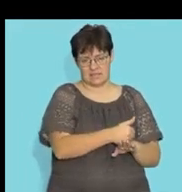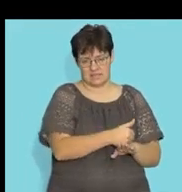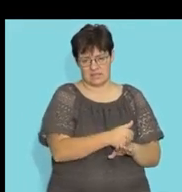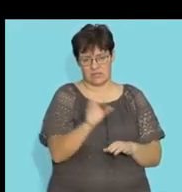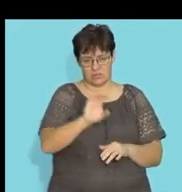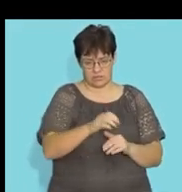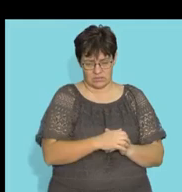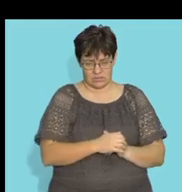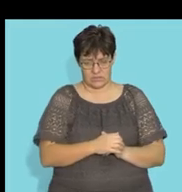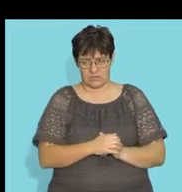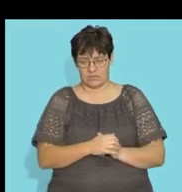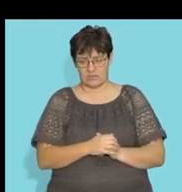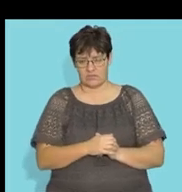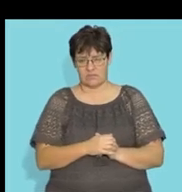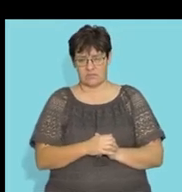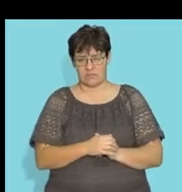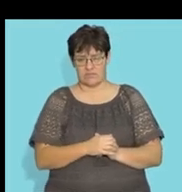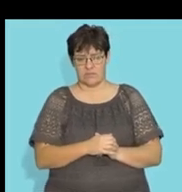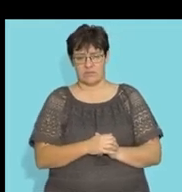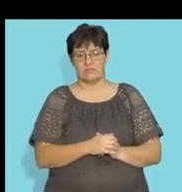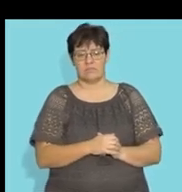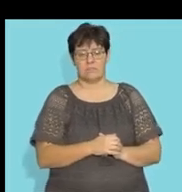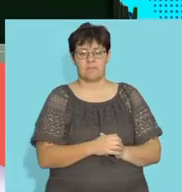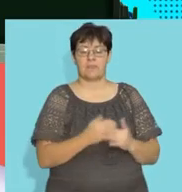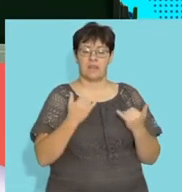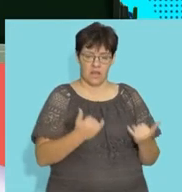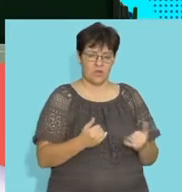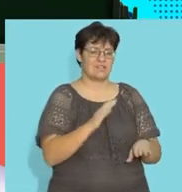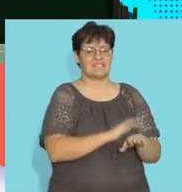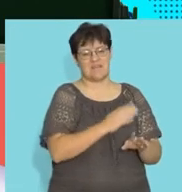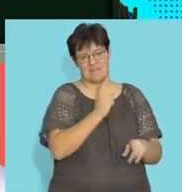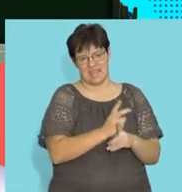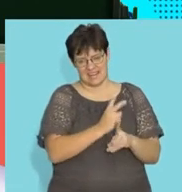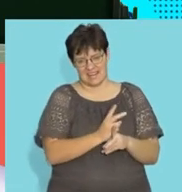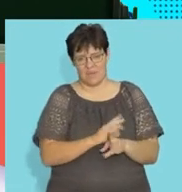basic salt. And that brings us to that